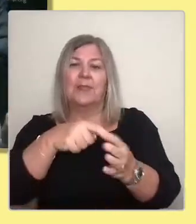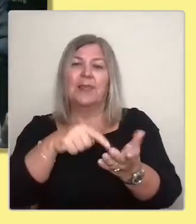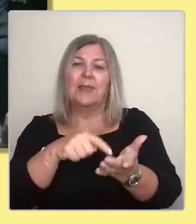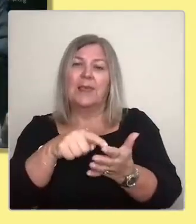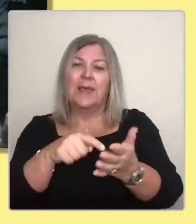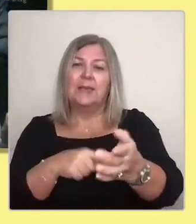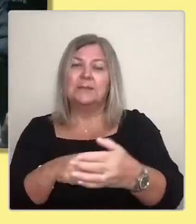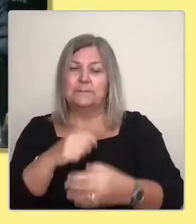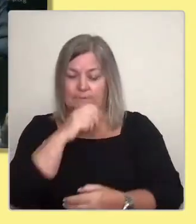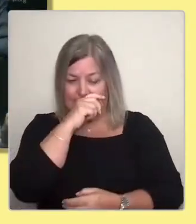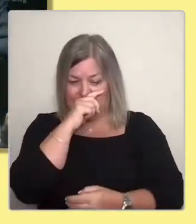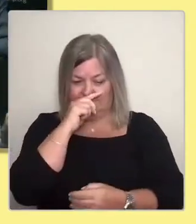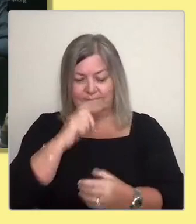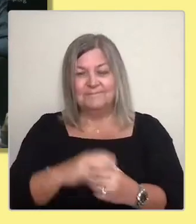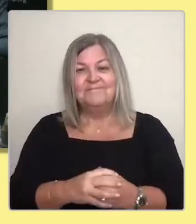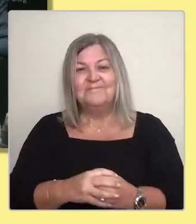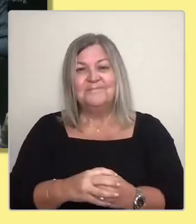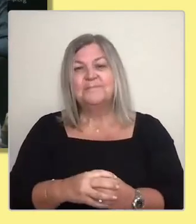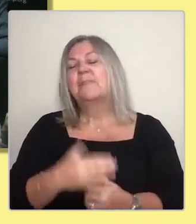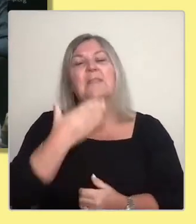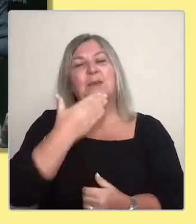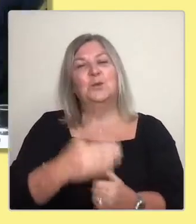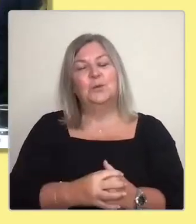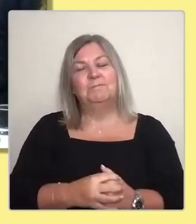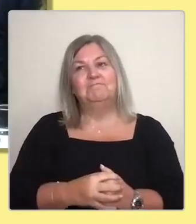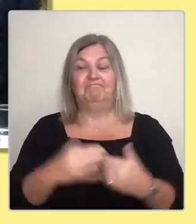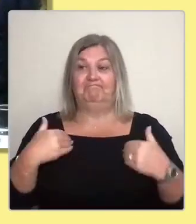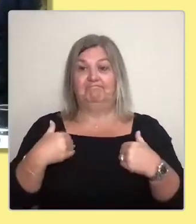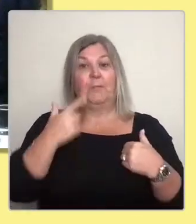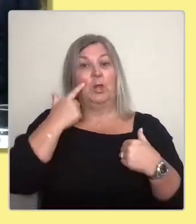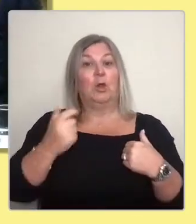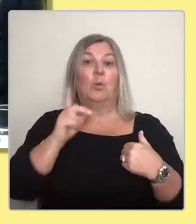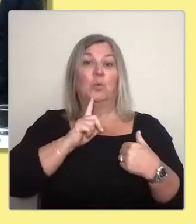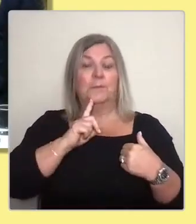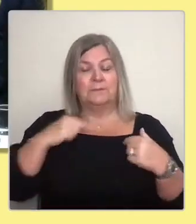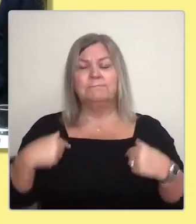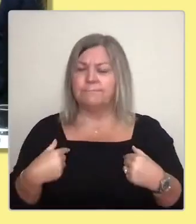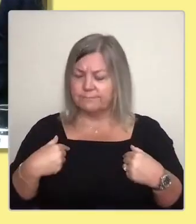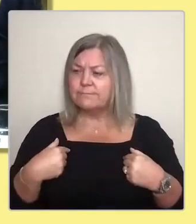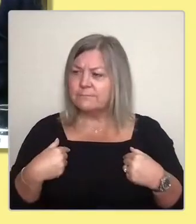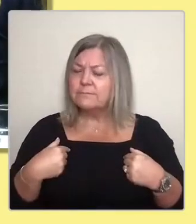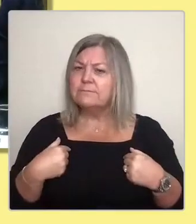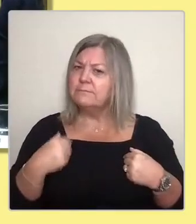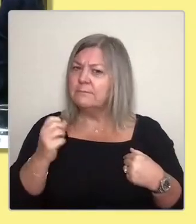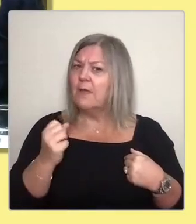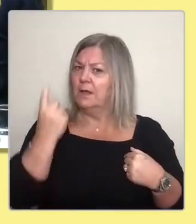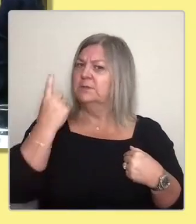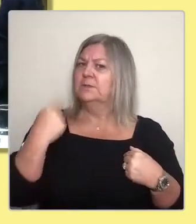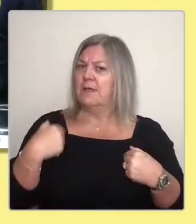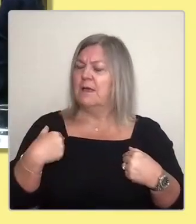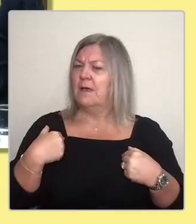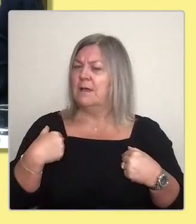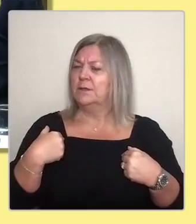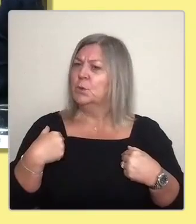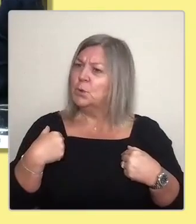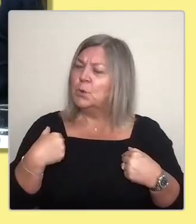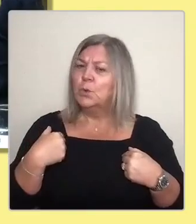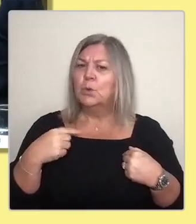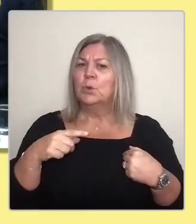Thanks very much. I, as a young woman, understand the challenges when it comes to